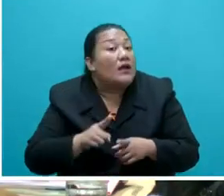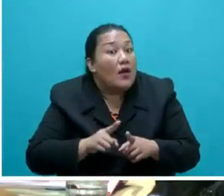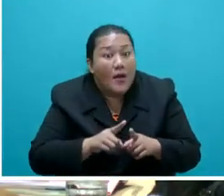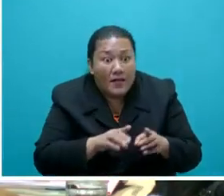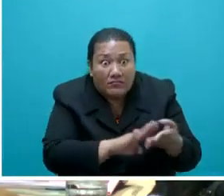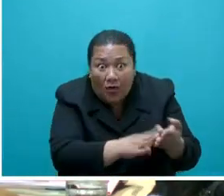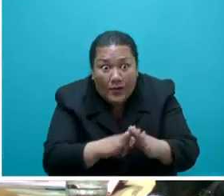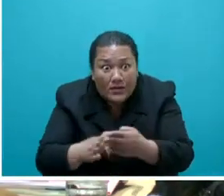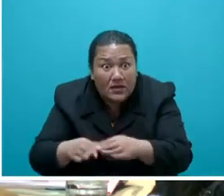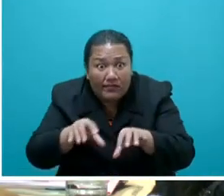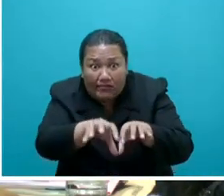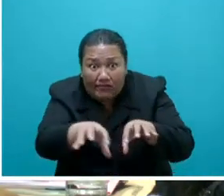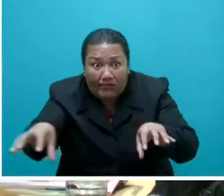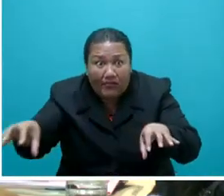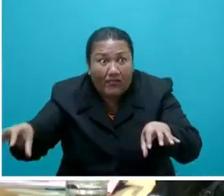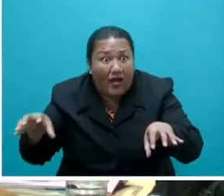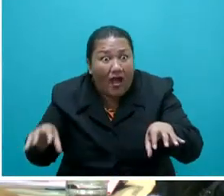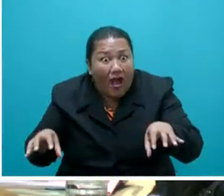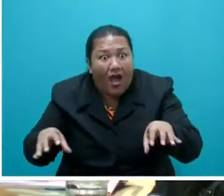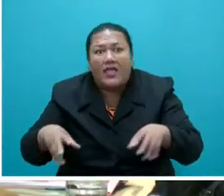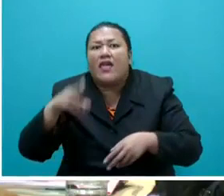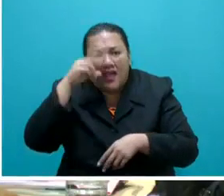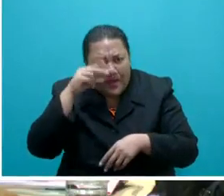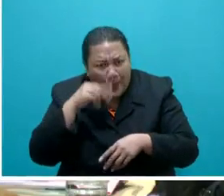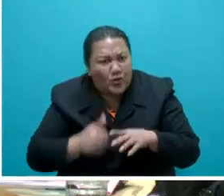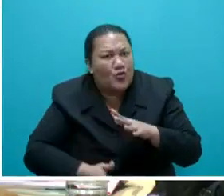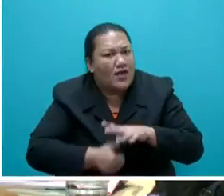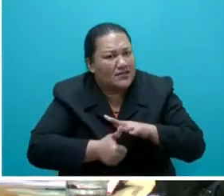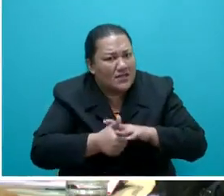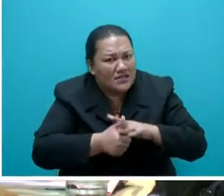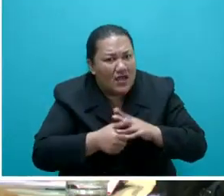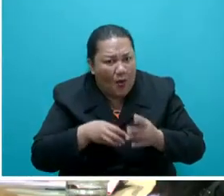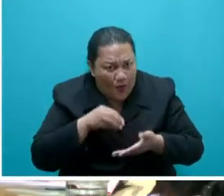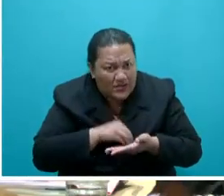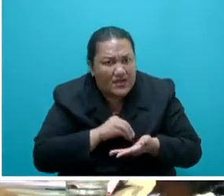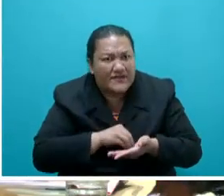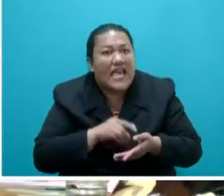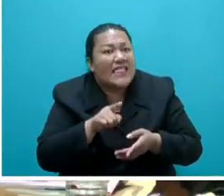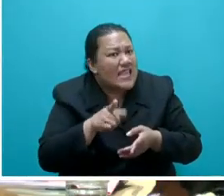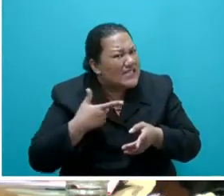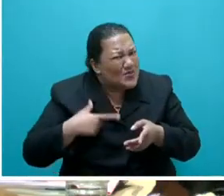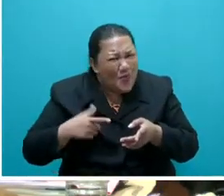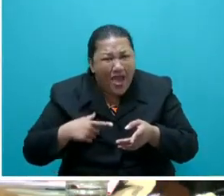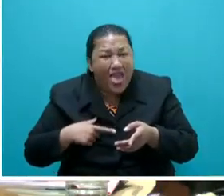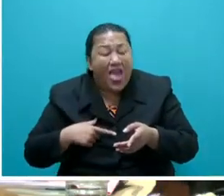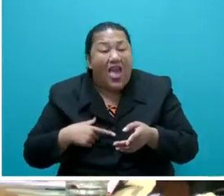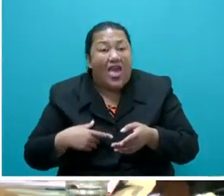challenge for residents to access these services, which is why government takes the services